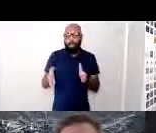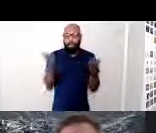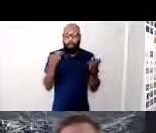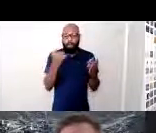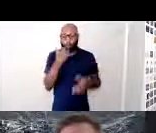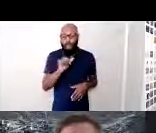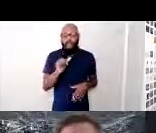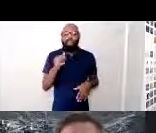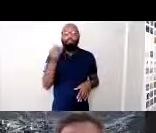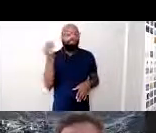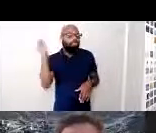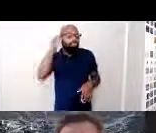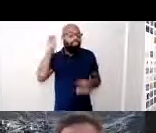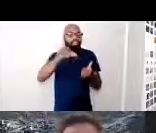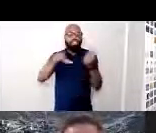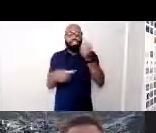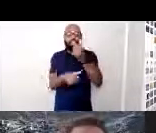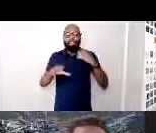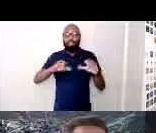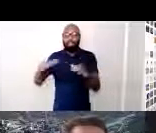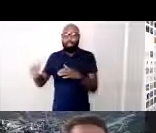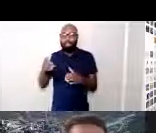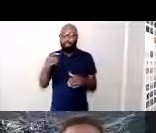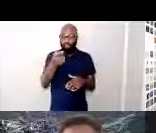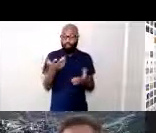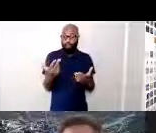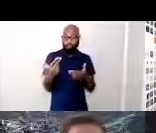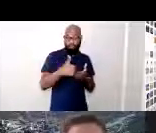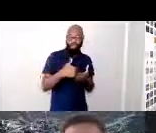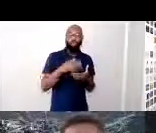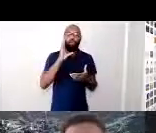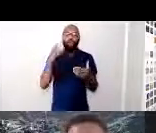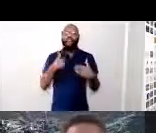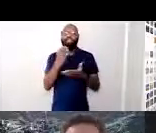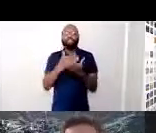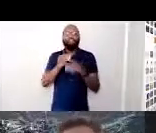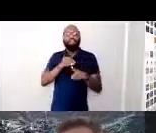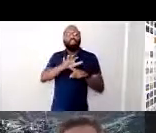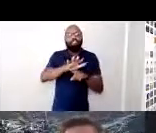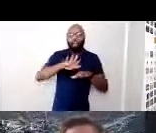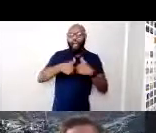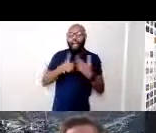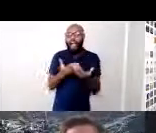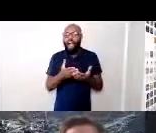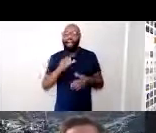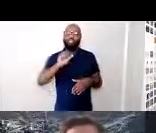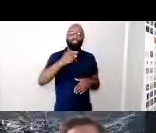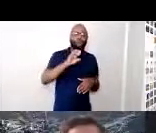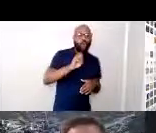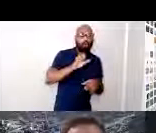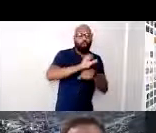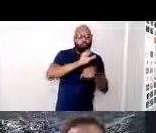subcommittee, that for those that choose to join it, will have some influence over the kind of the scope of work and the topics that we get into